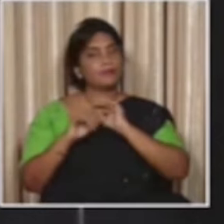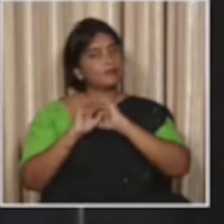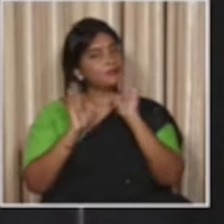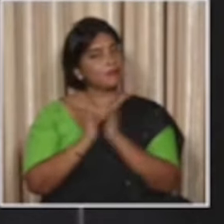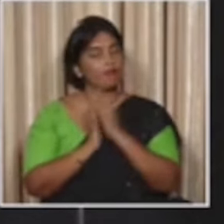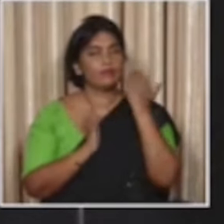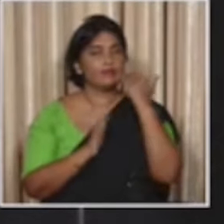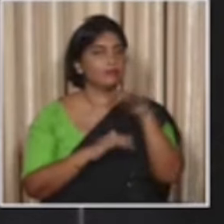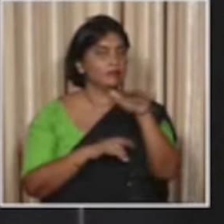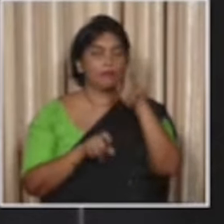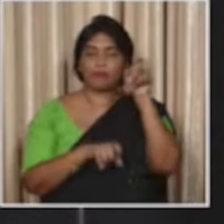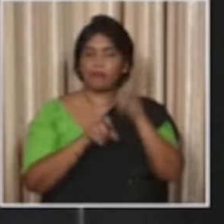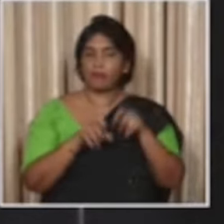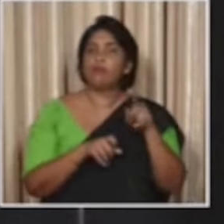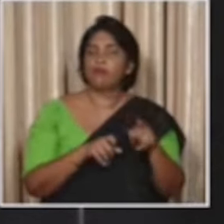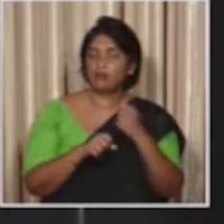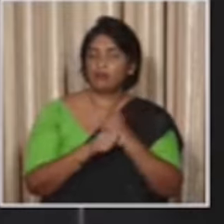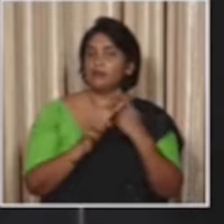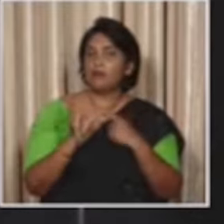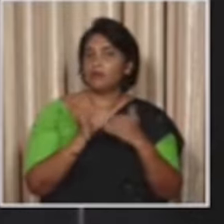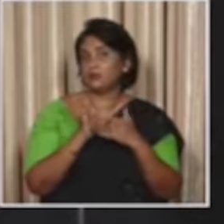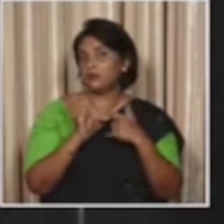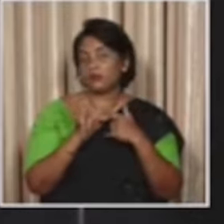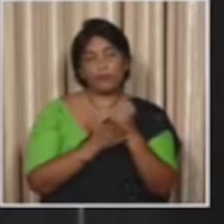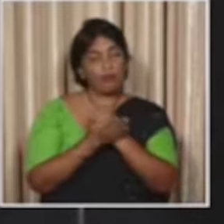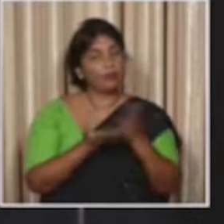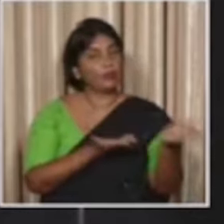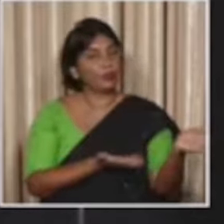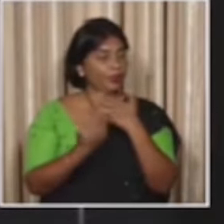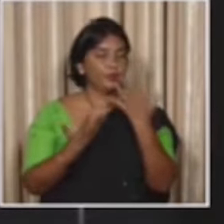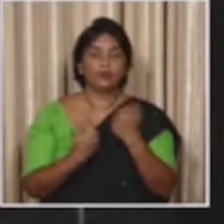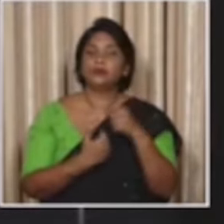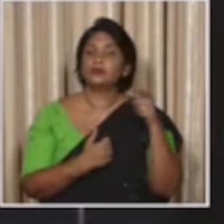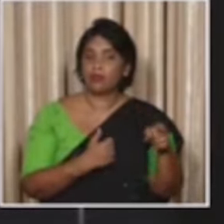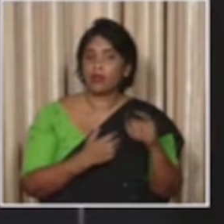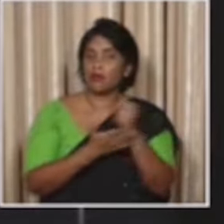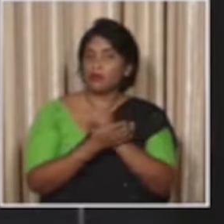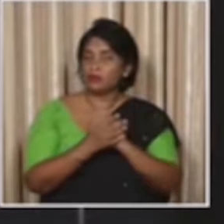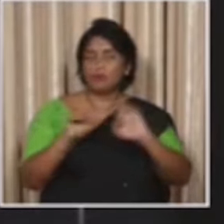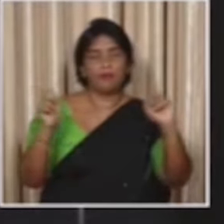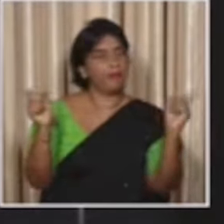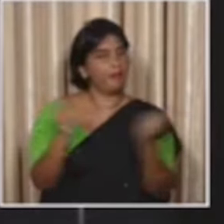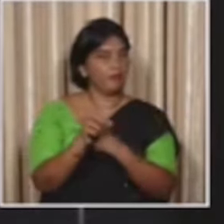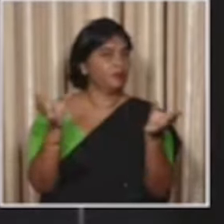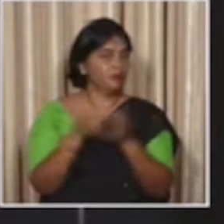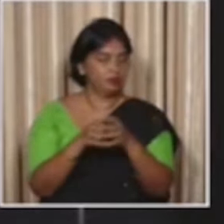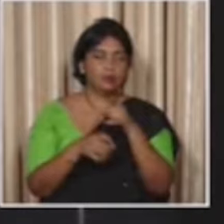from the Gaza Strip. And this is an unfolding genocide. And this has to be called into question.